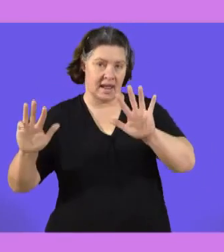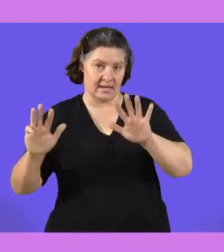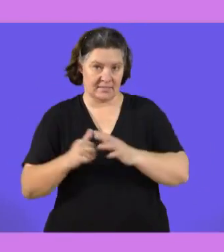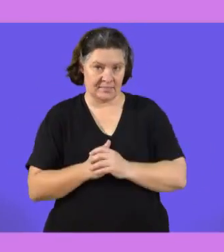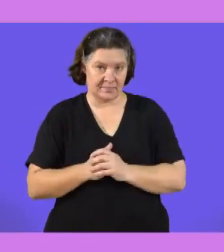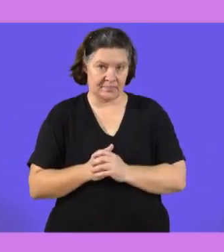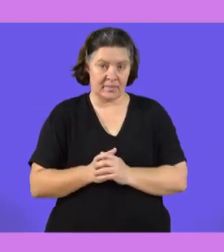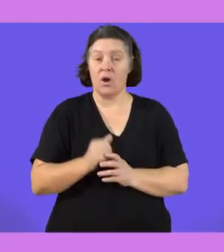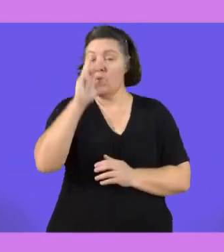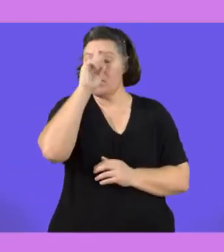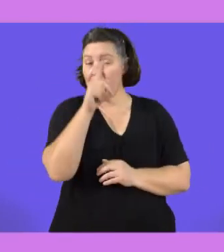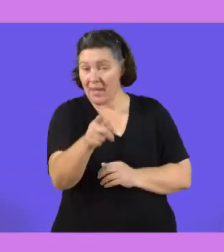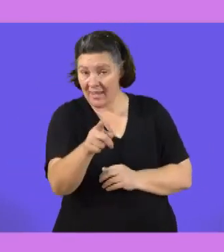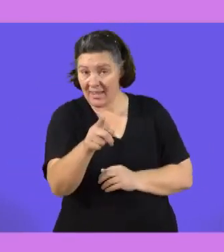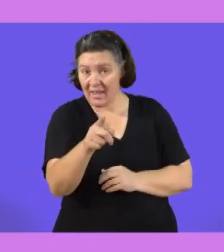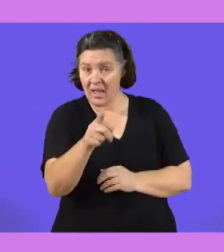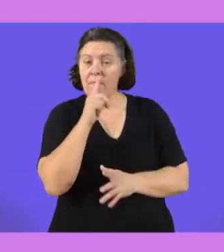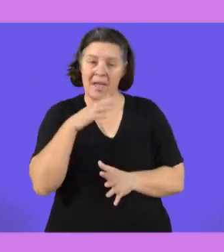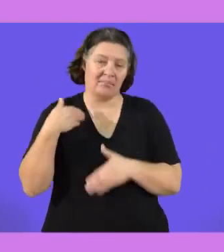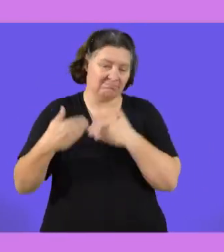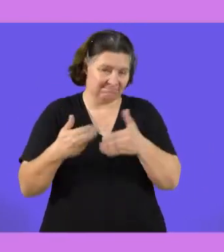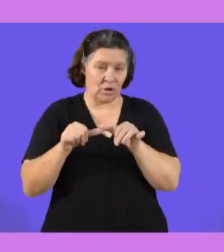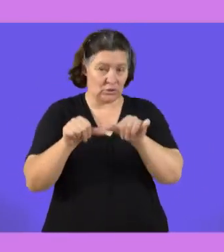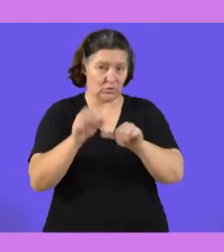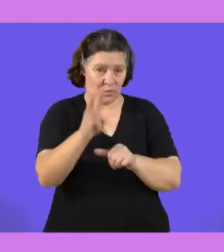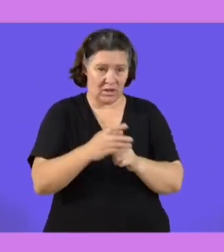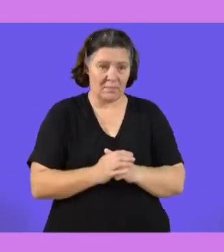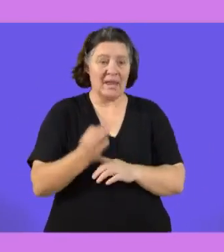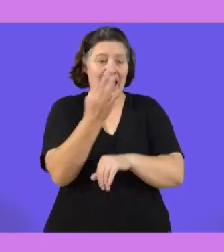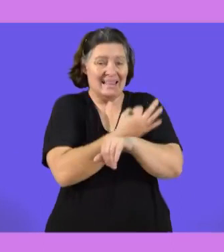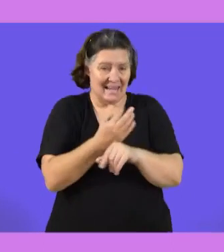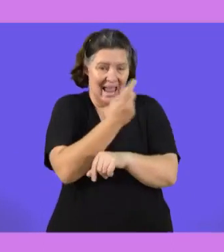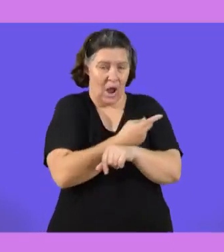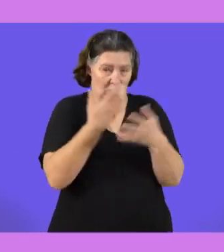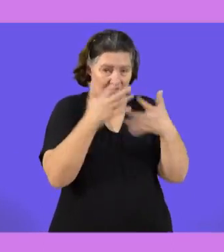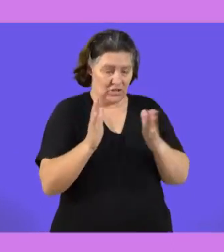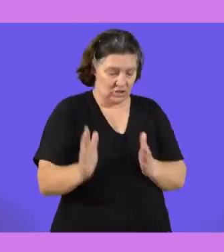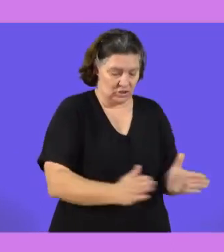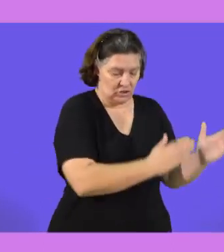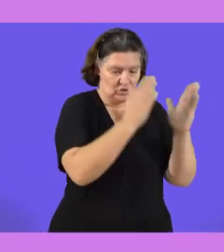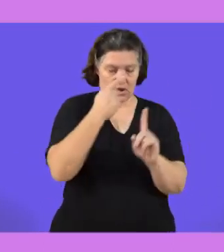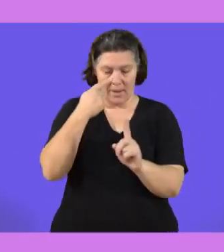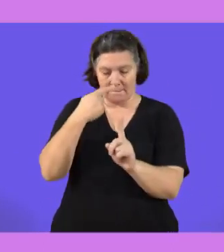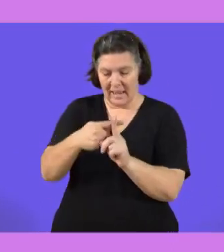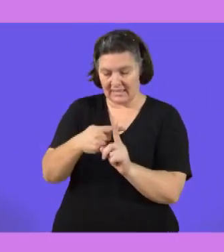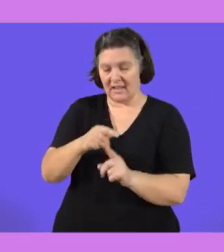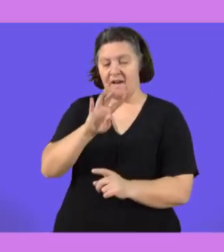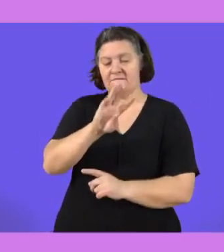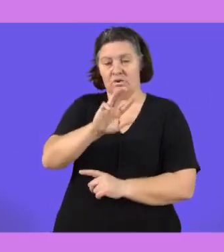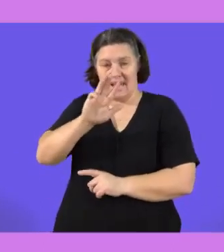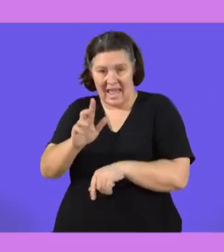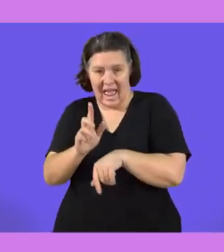49,5652,1739. Now remember, and I'm going to continue on here. So it's already 3 hours. Plus, now I'm going to take away the